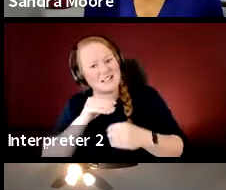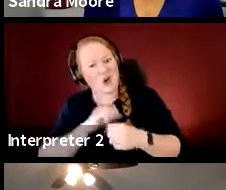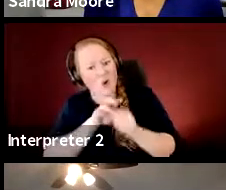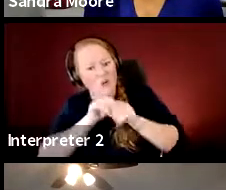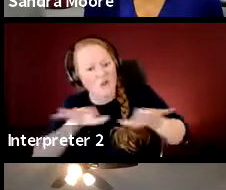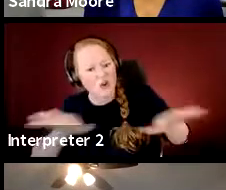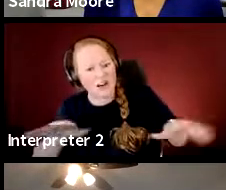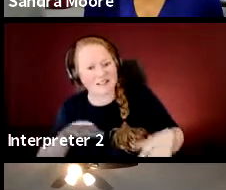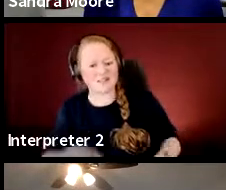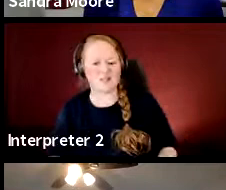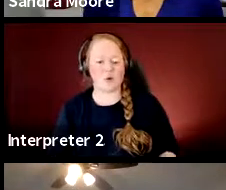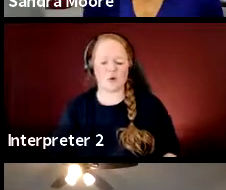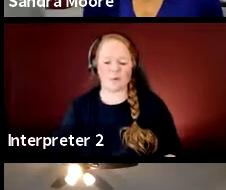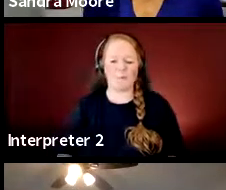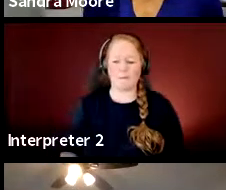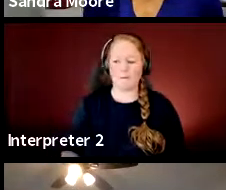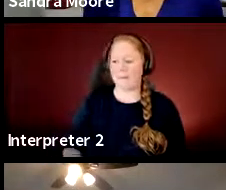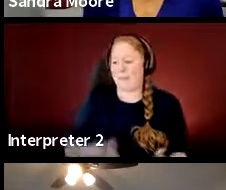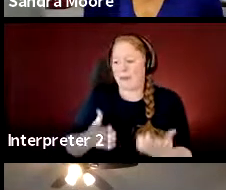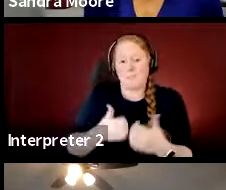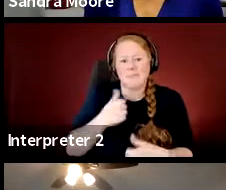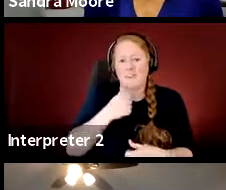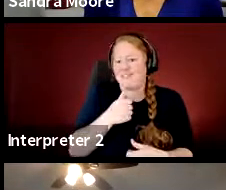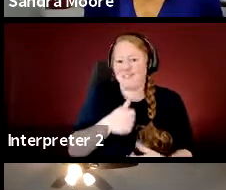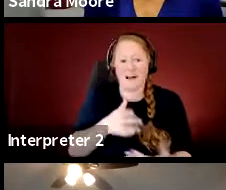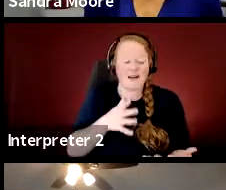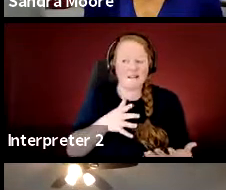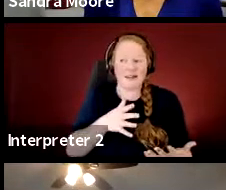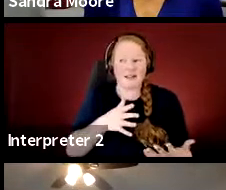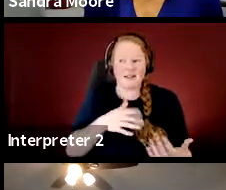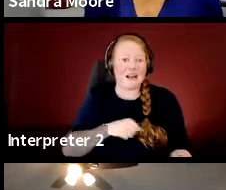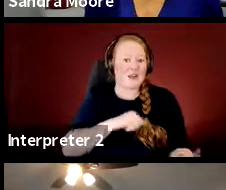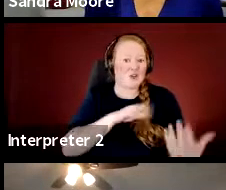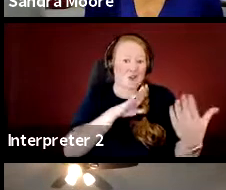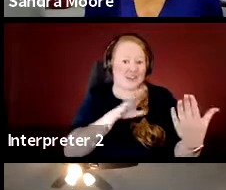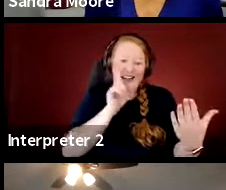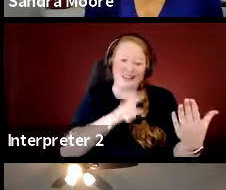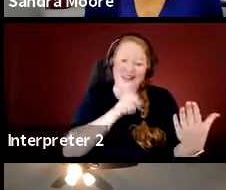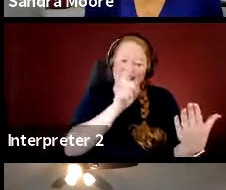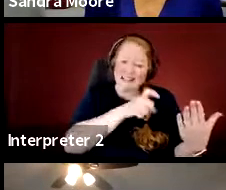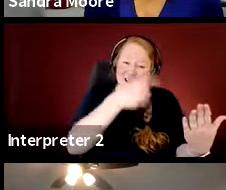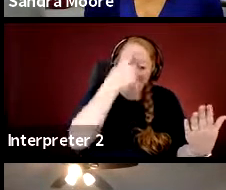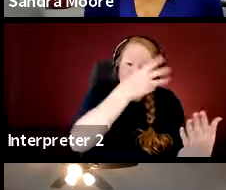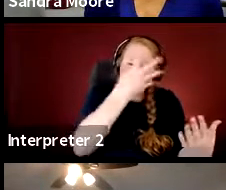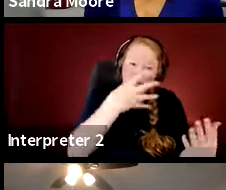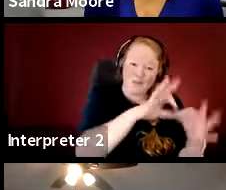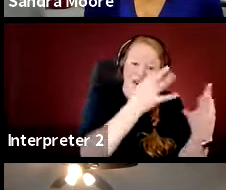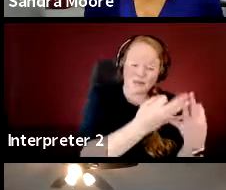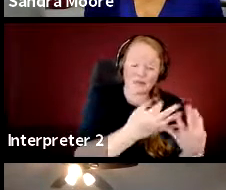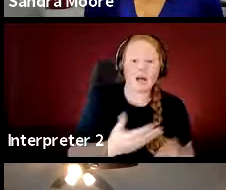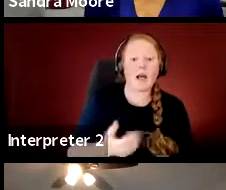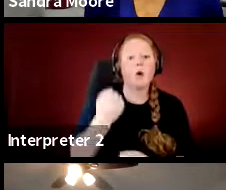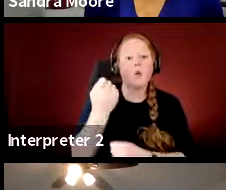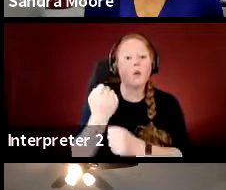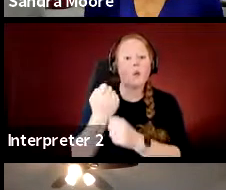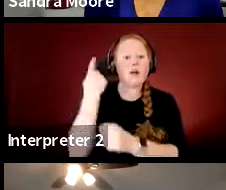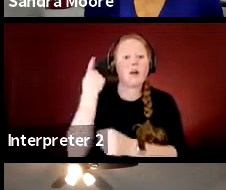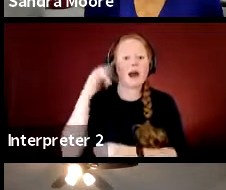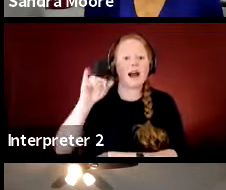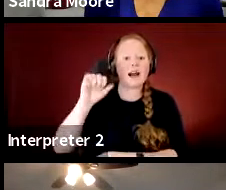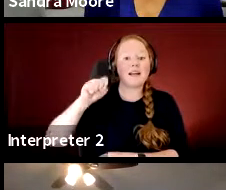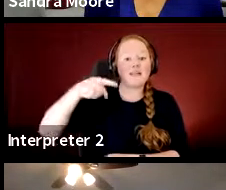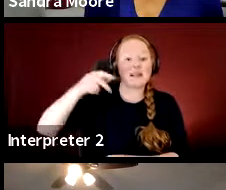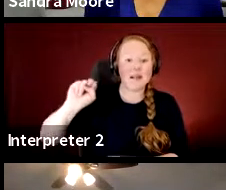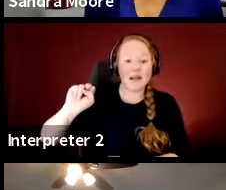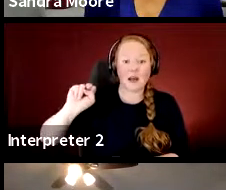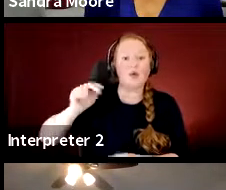has been aimed at addressing economic insecurity for immigrant families. 1 year ago, the ISPN, along with local funding partners, created the